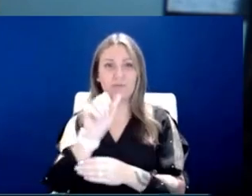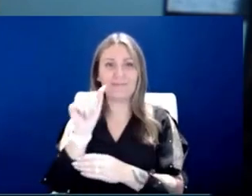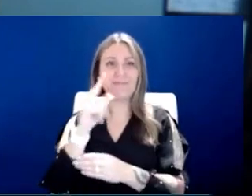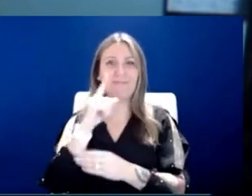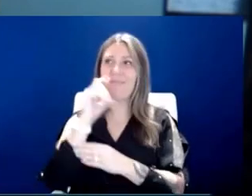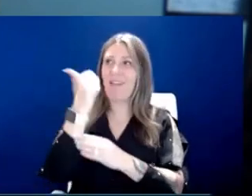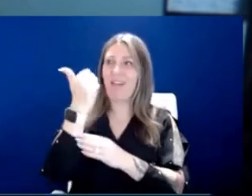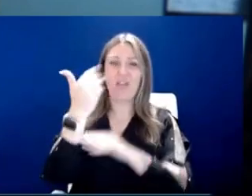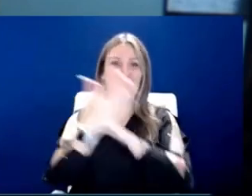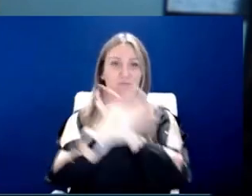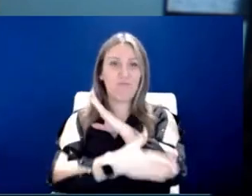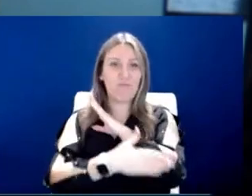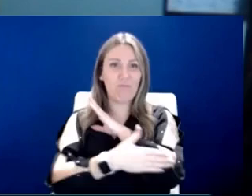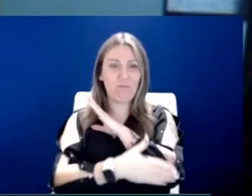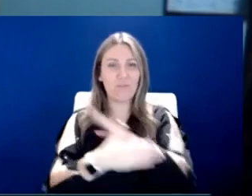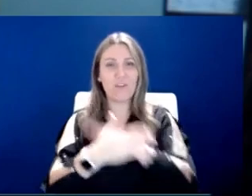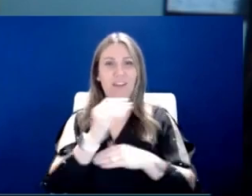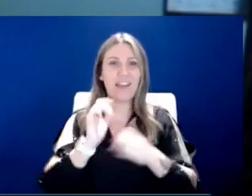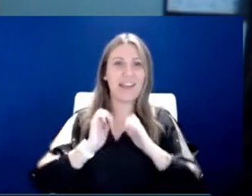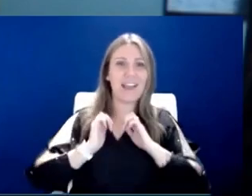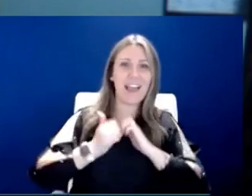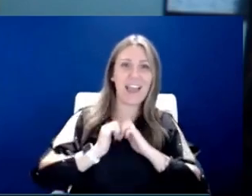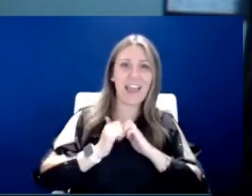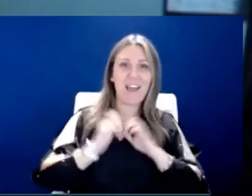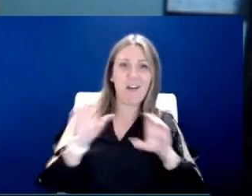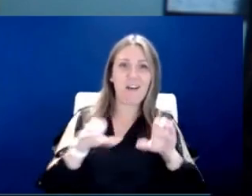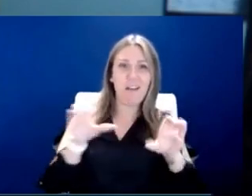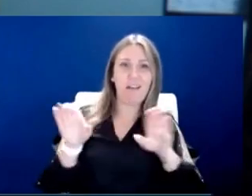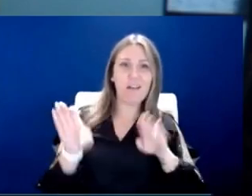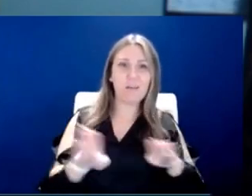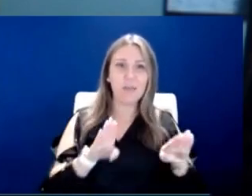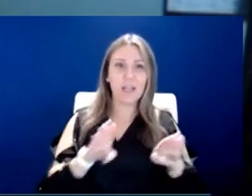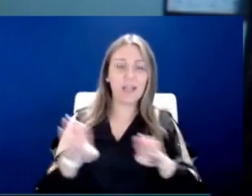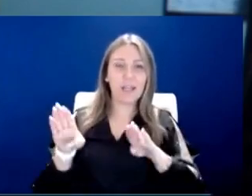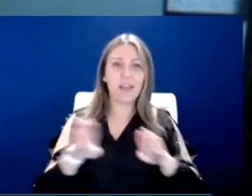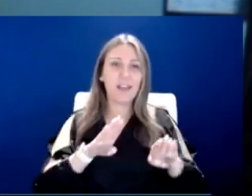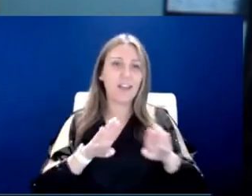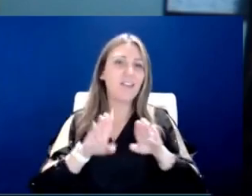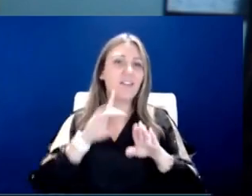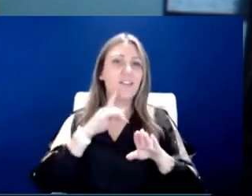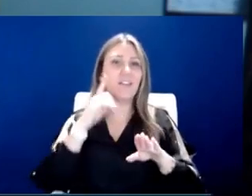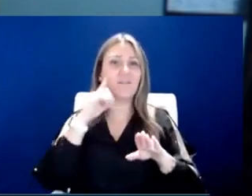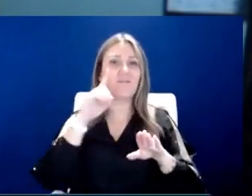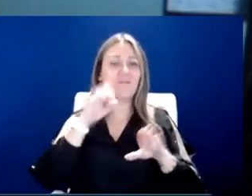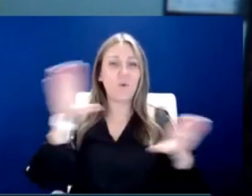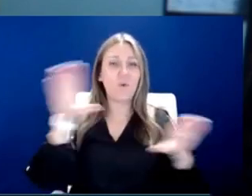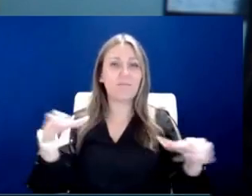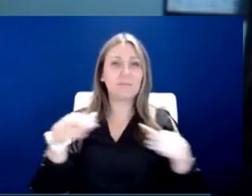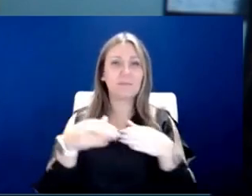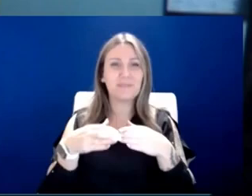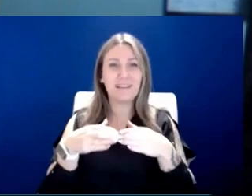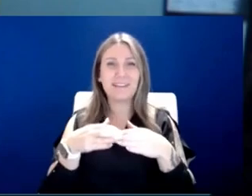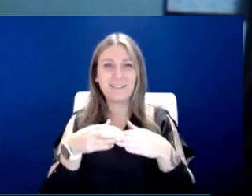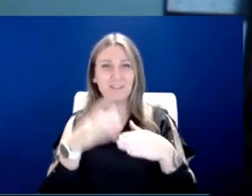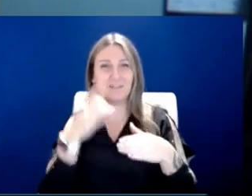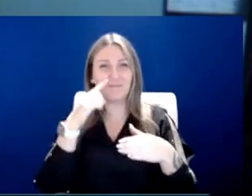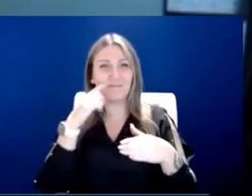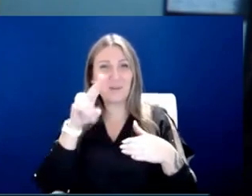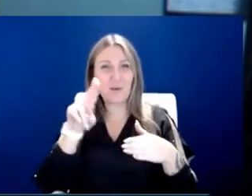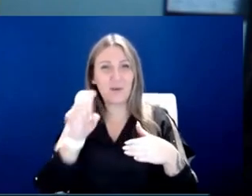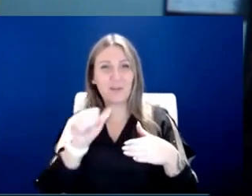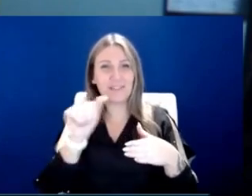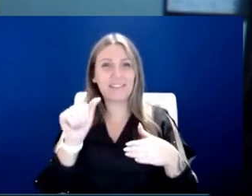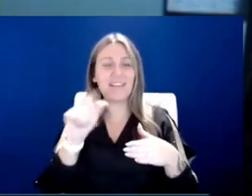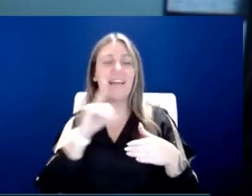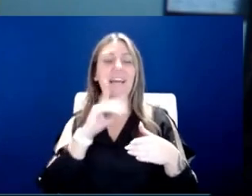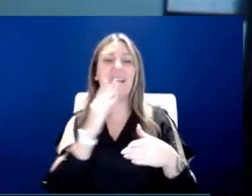and how they act and behave as an entity and a delegation, and I hope